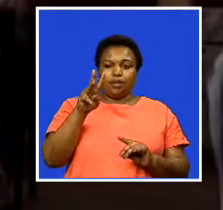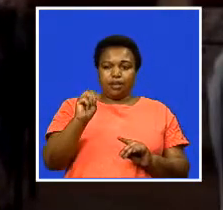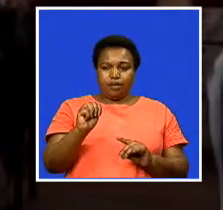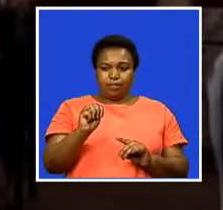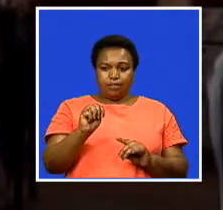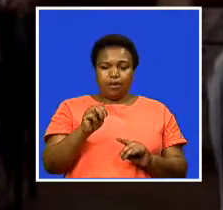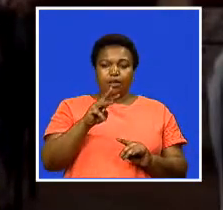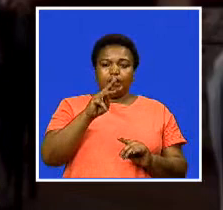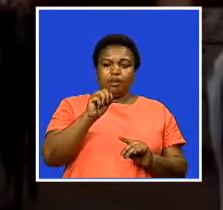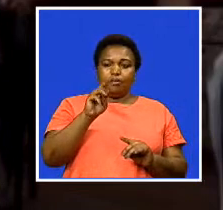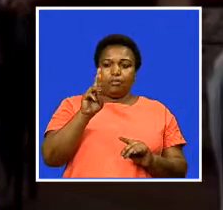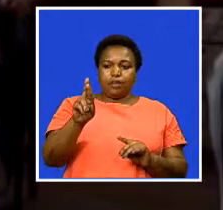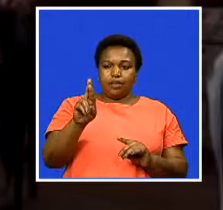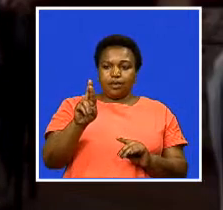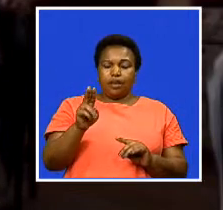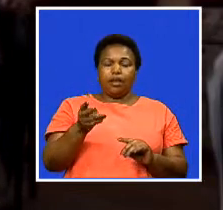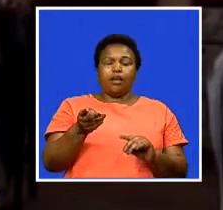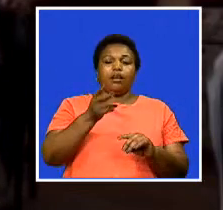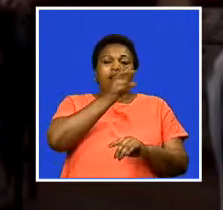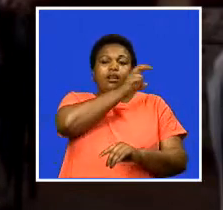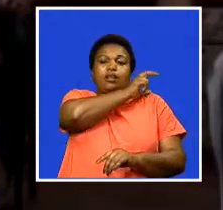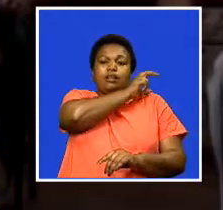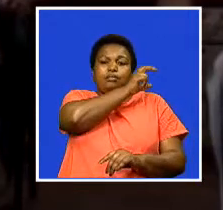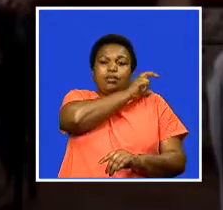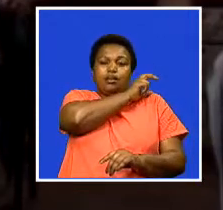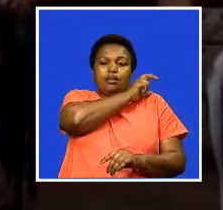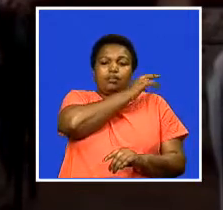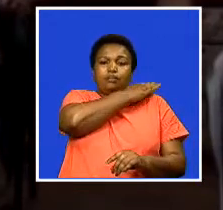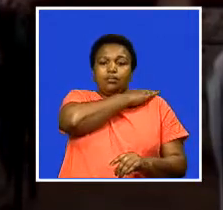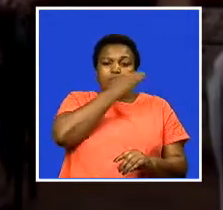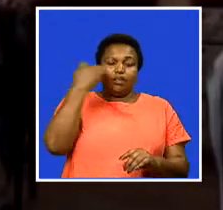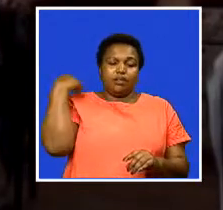Minister and Cabinet colleague,